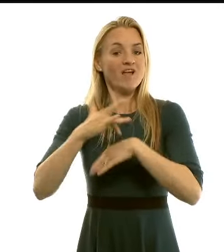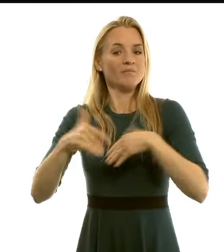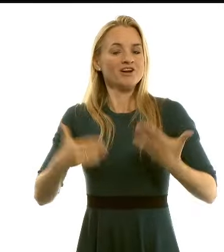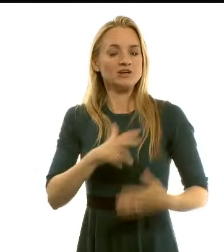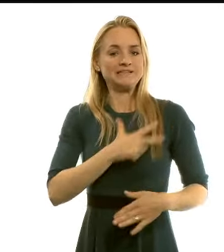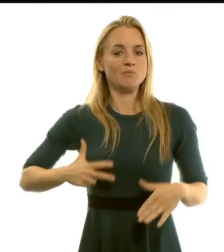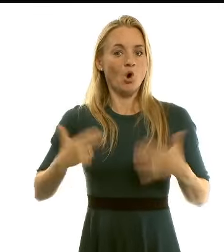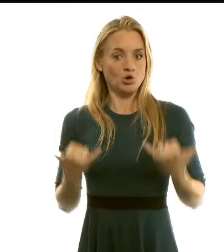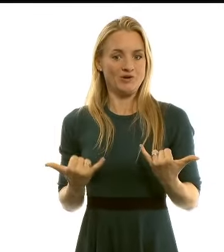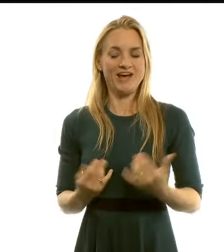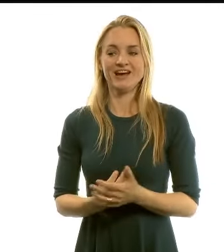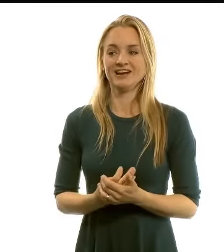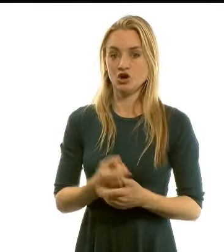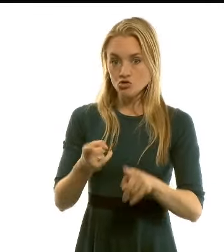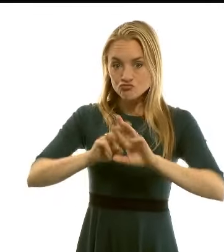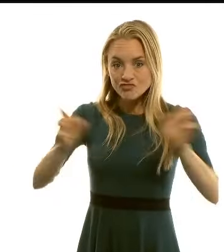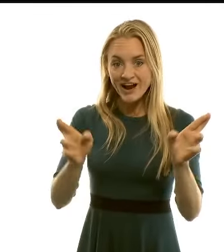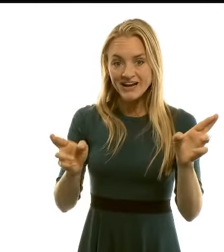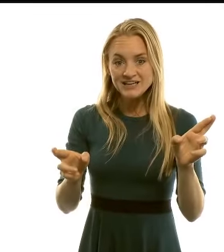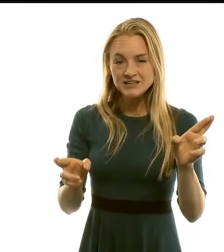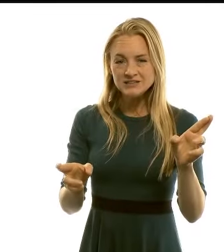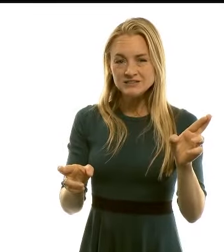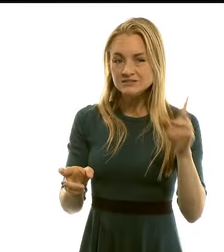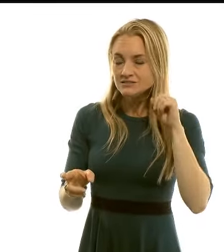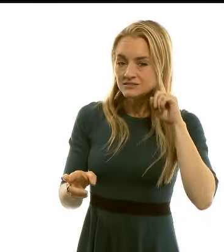Yeah. Did you say something? Yeah.